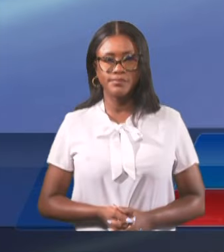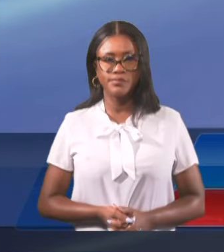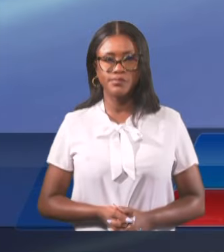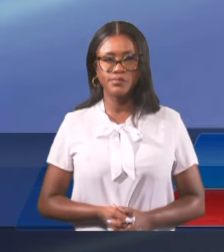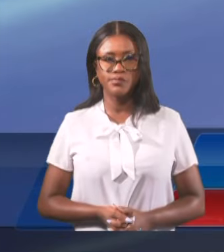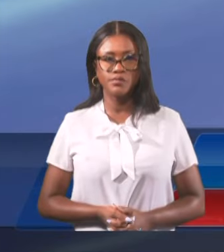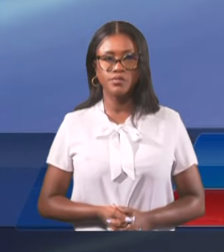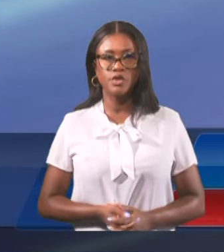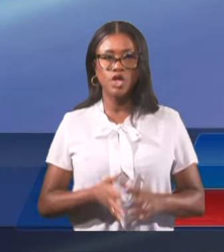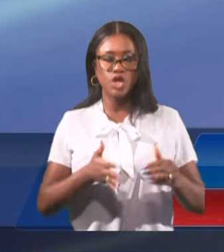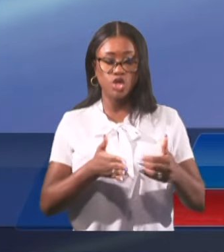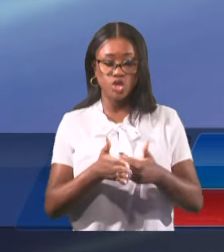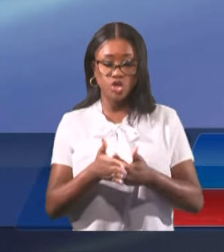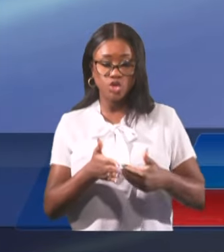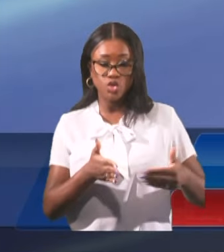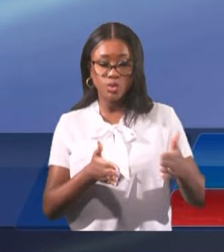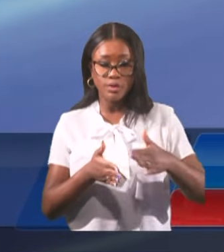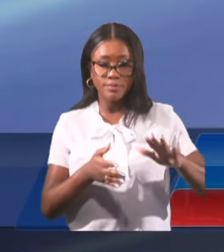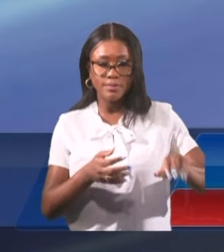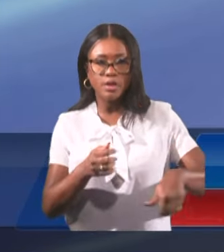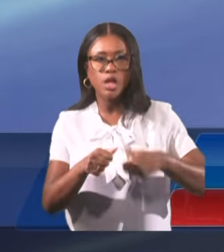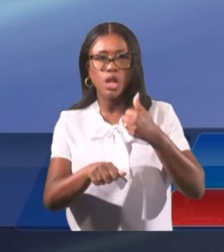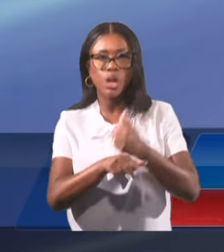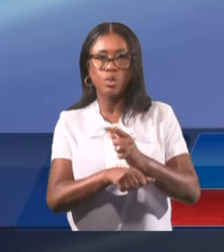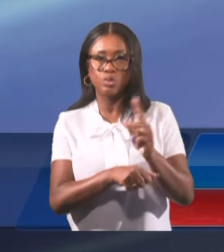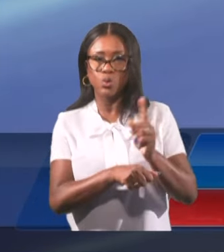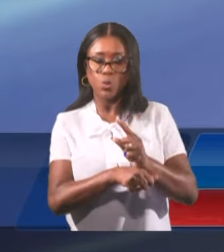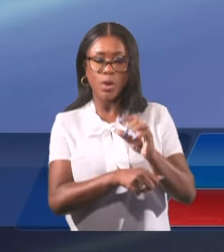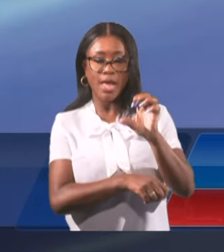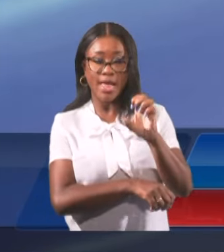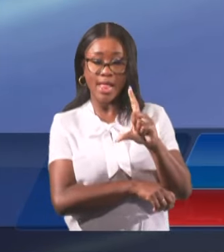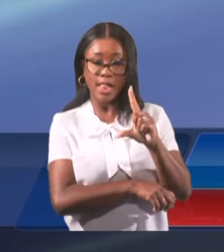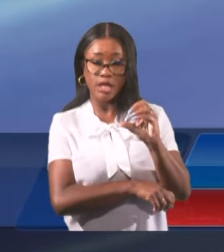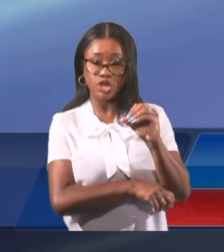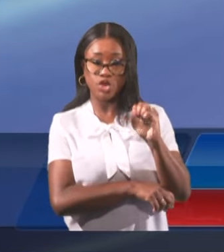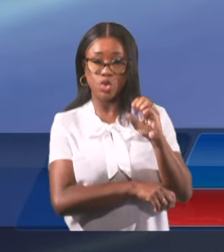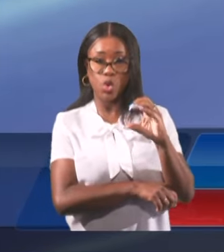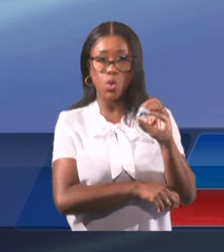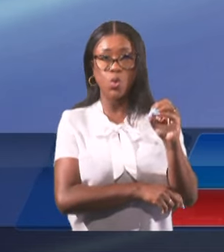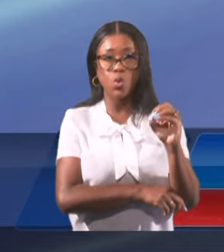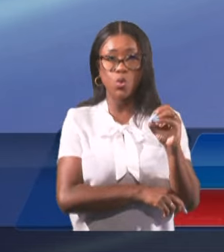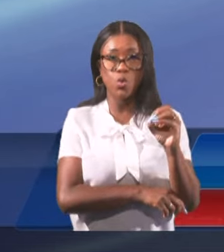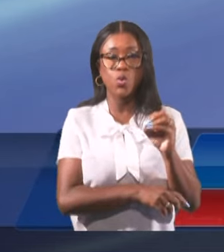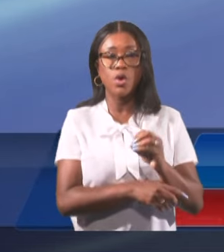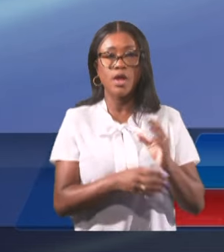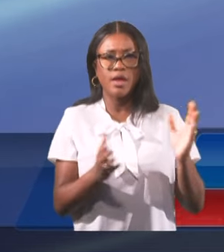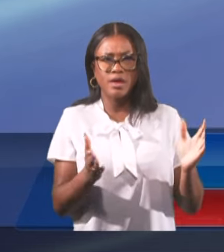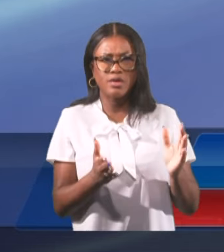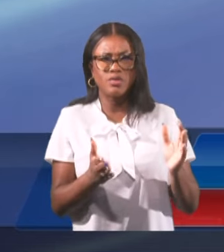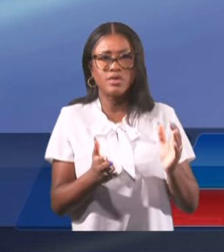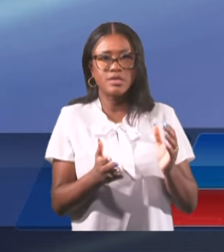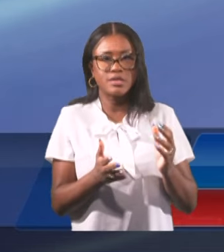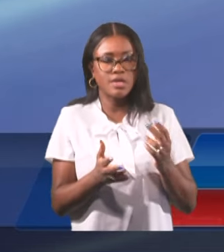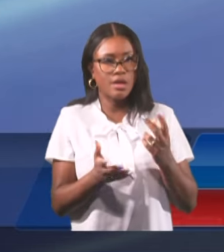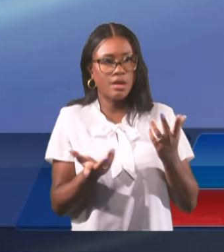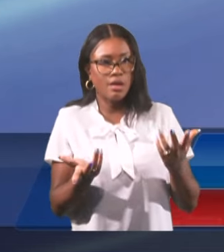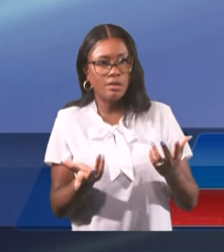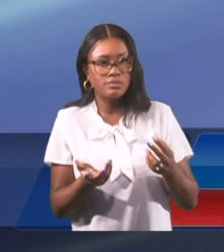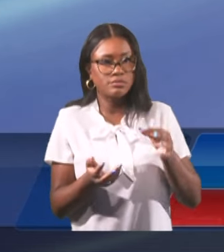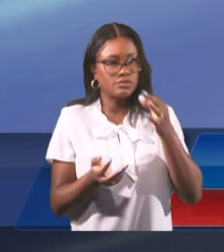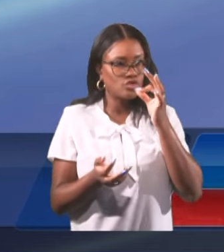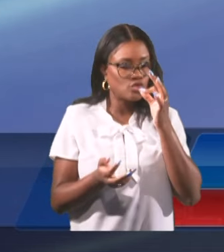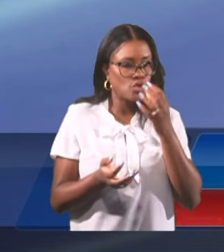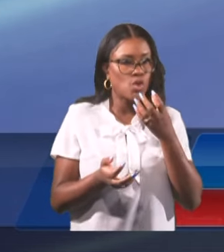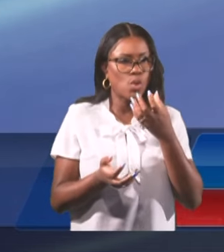in new space has been launched in El Socorro, and it's more about increasing your appetite than just an eye-opener. In